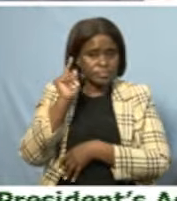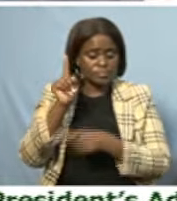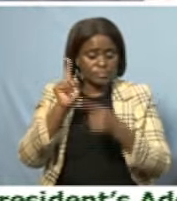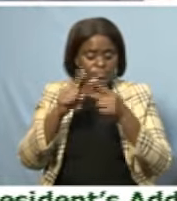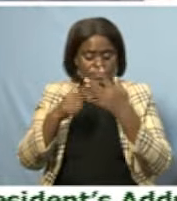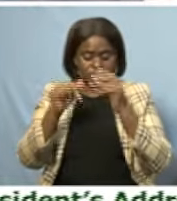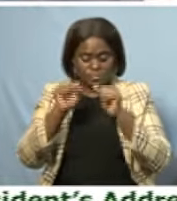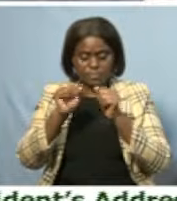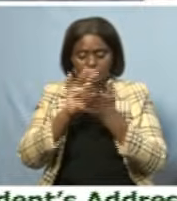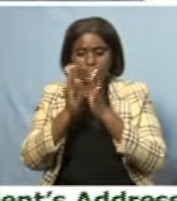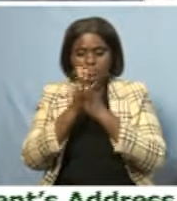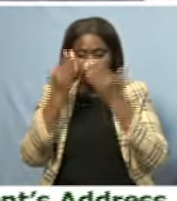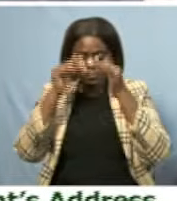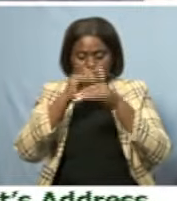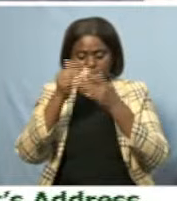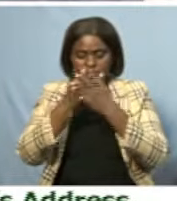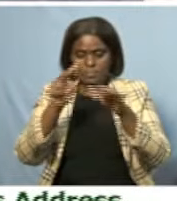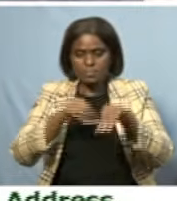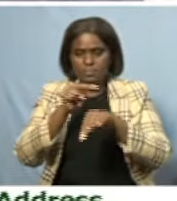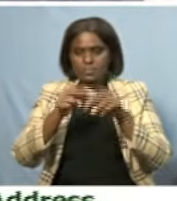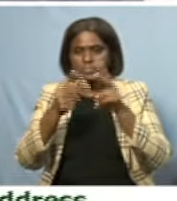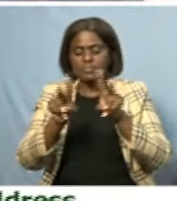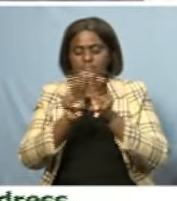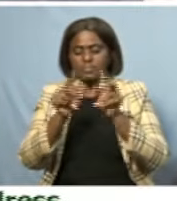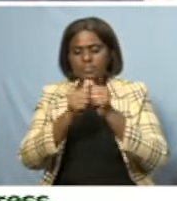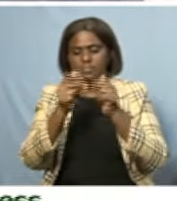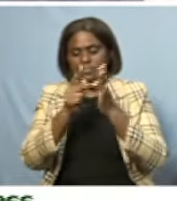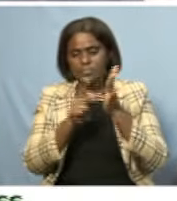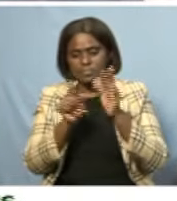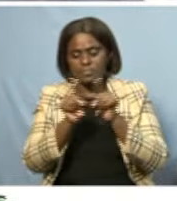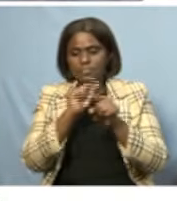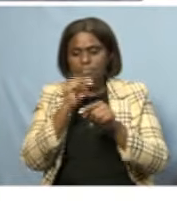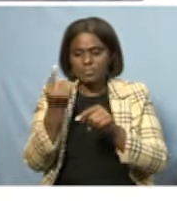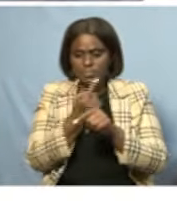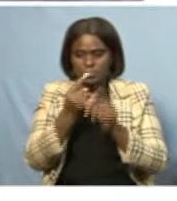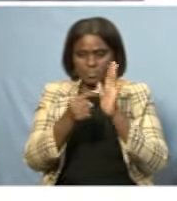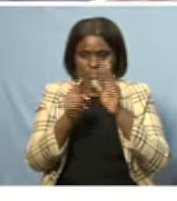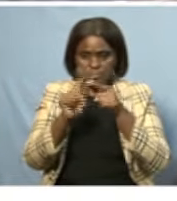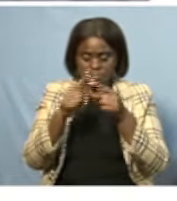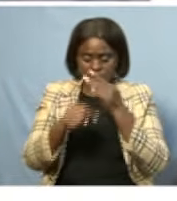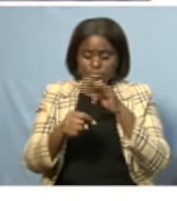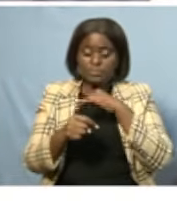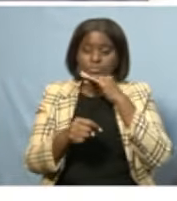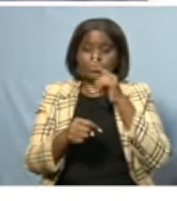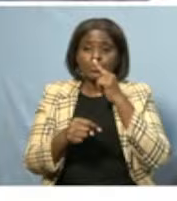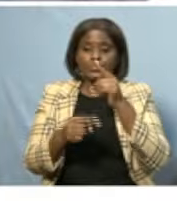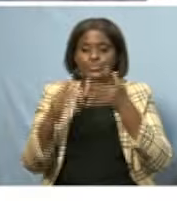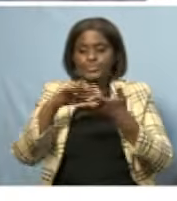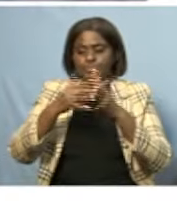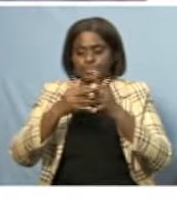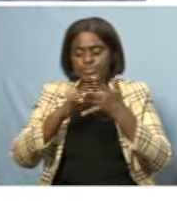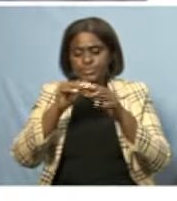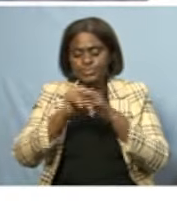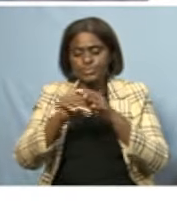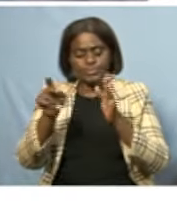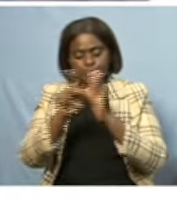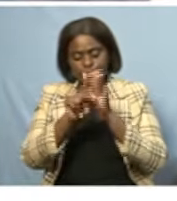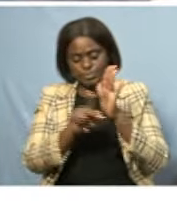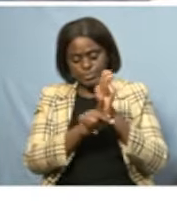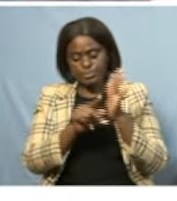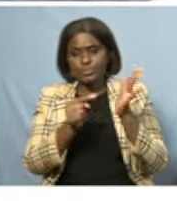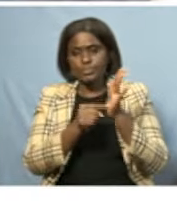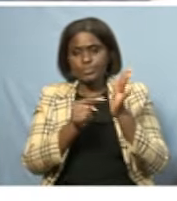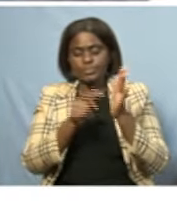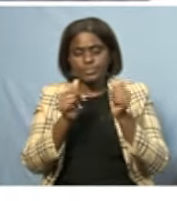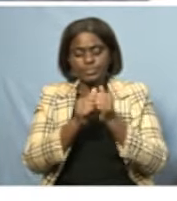what can be realized when national values and principles are not only upheld, but actively integrated into policy